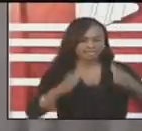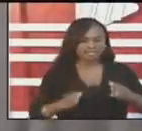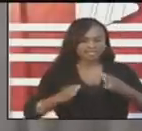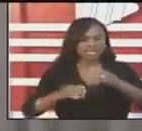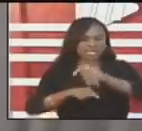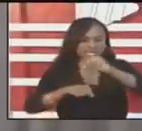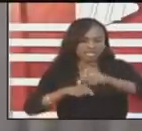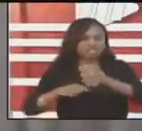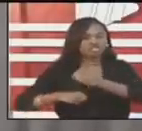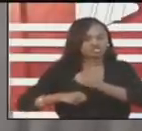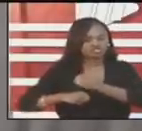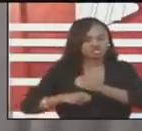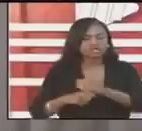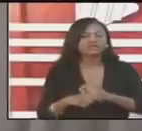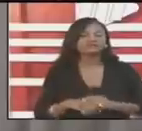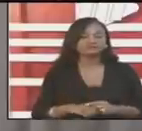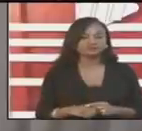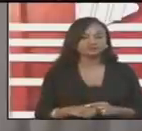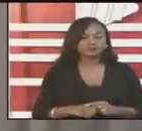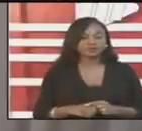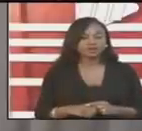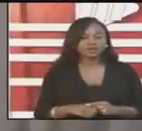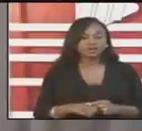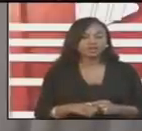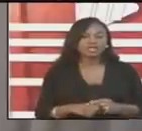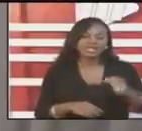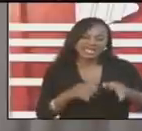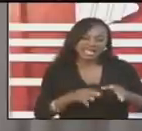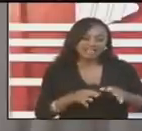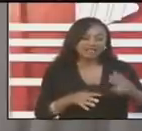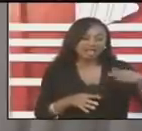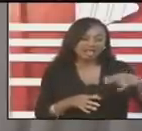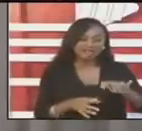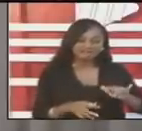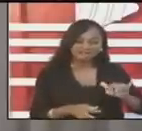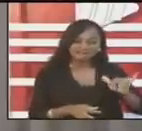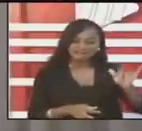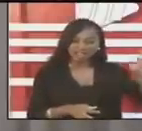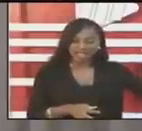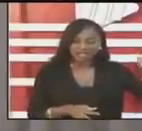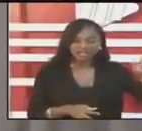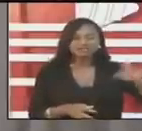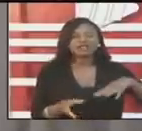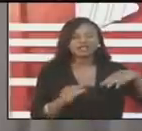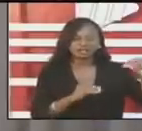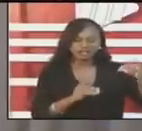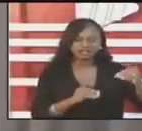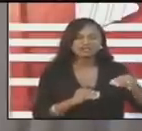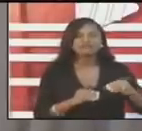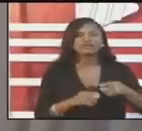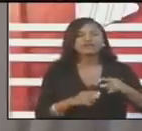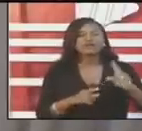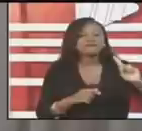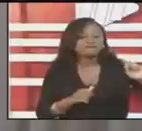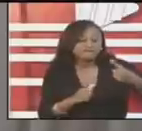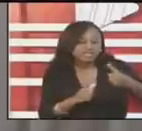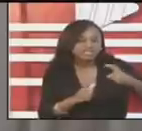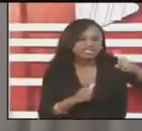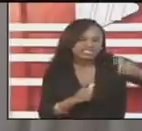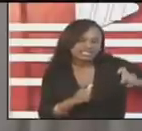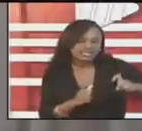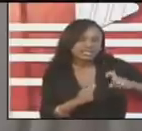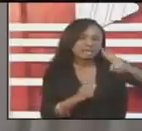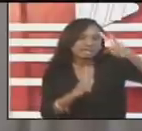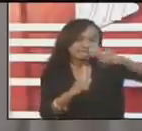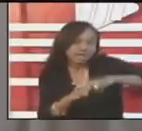Once you get that exemption, and of course there are flights available, then you can leave. But it has to be an application to the Minister of National